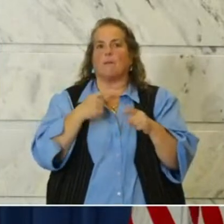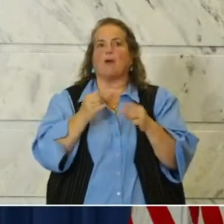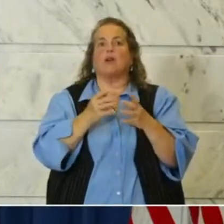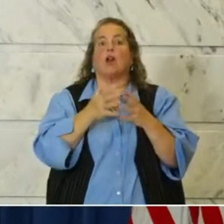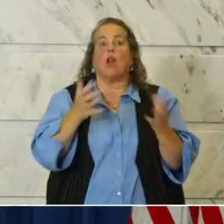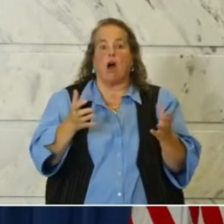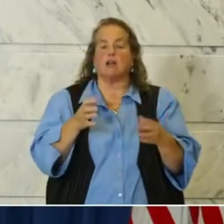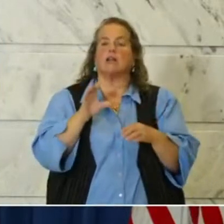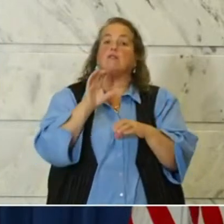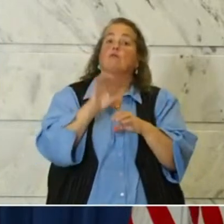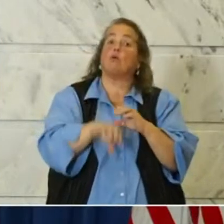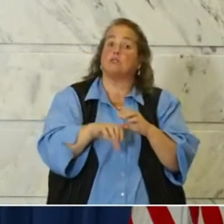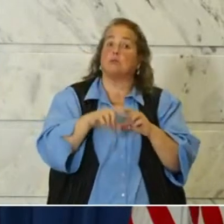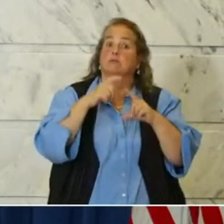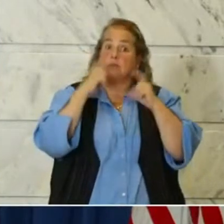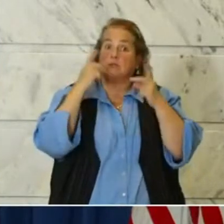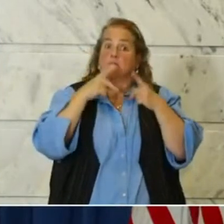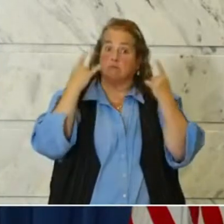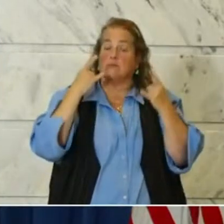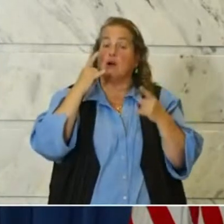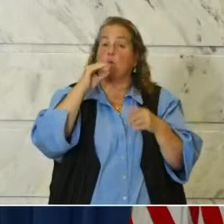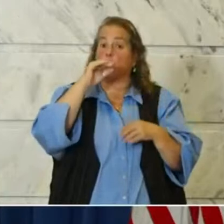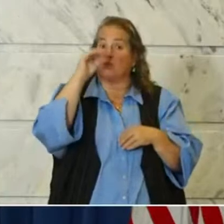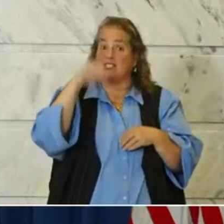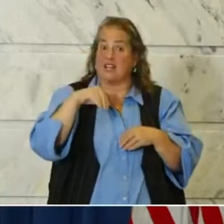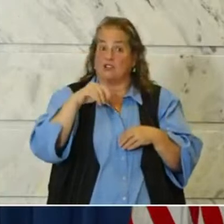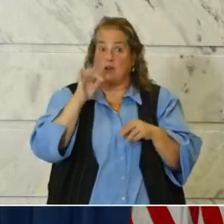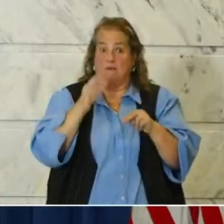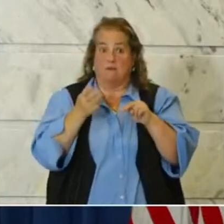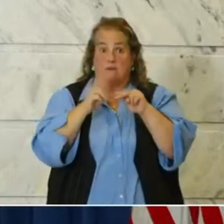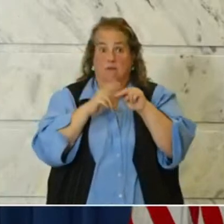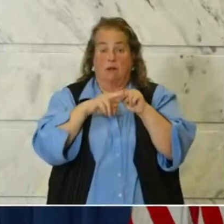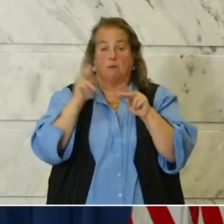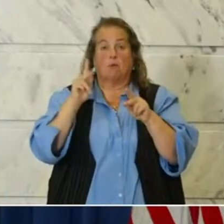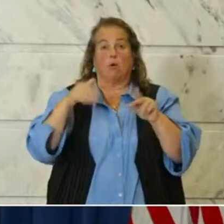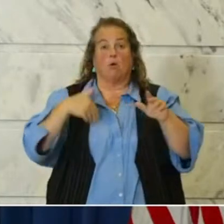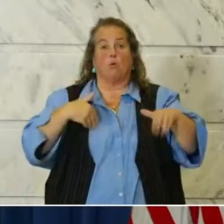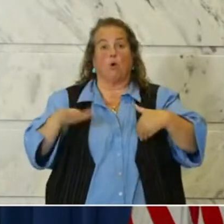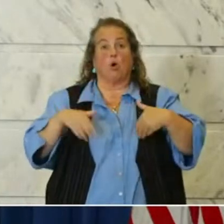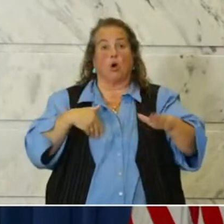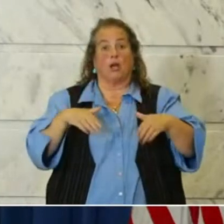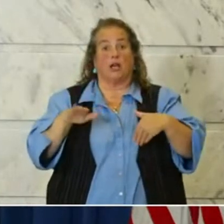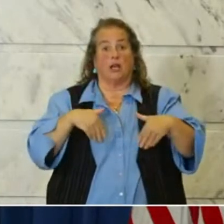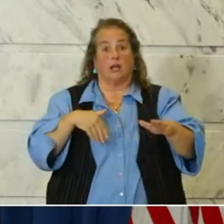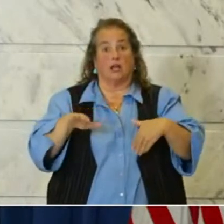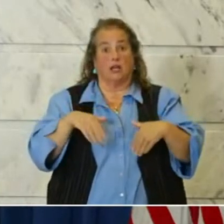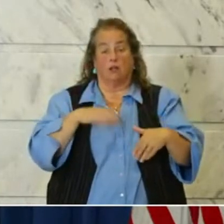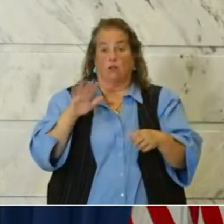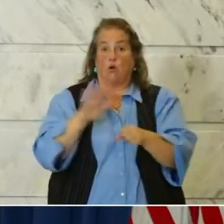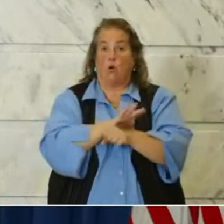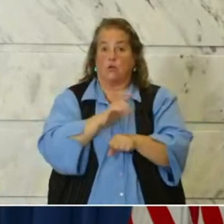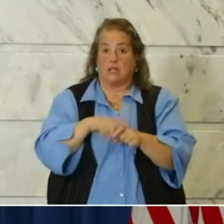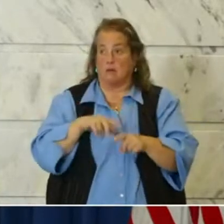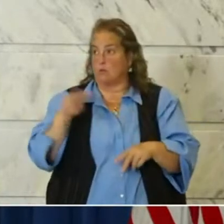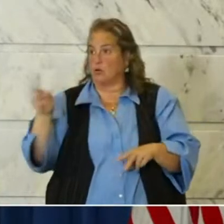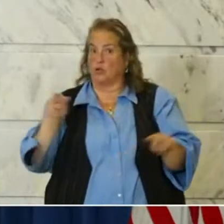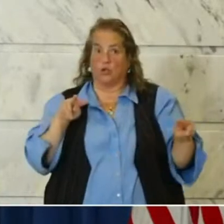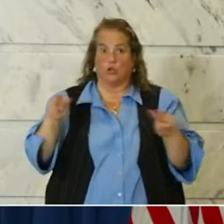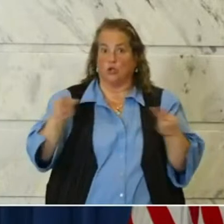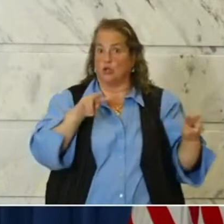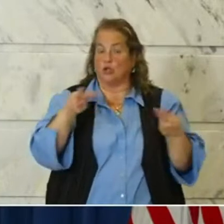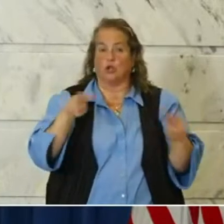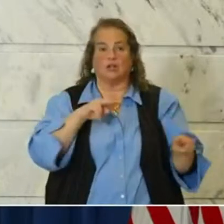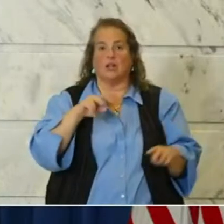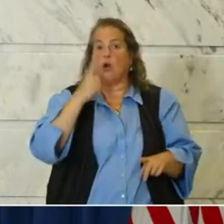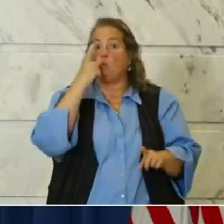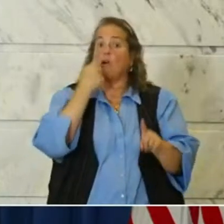enforcement where when they get to a certain percentage of capacity and they have people walking the entire time, and it's not even a one